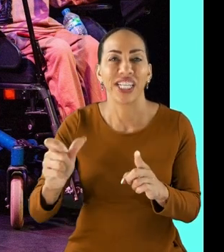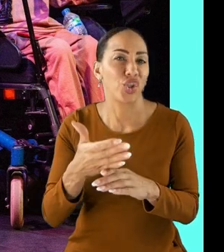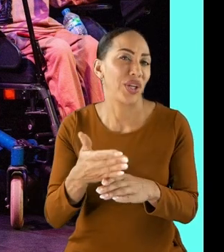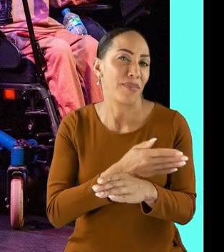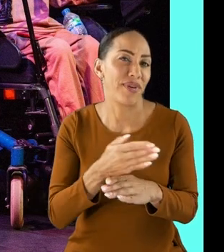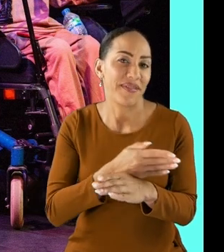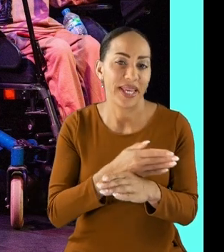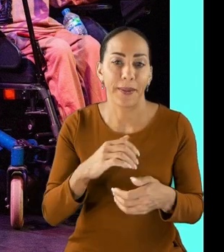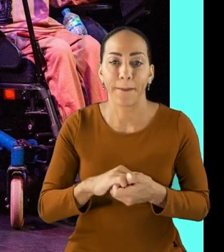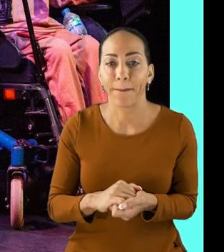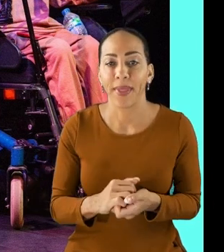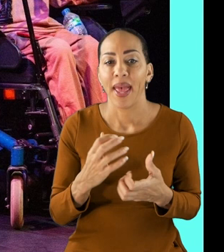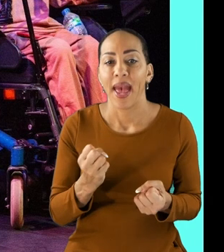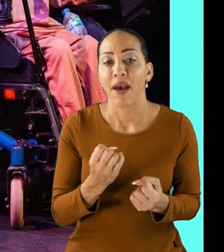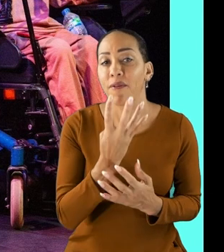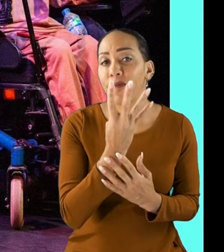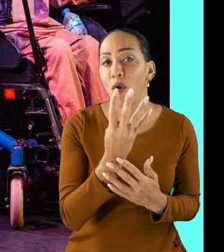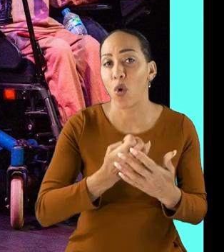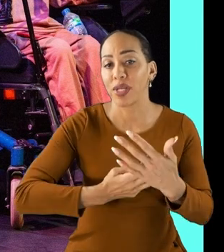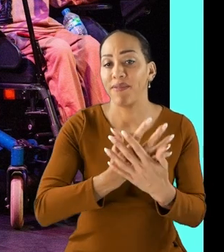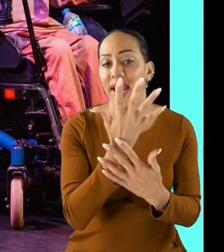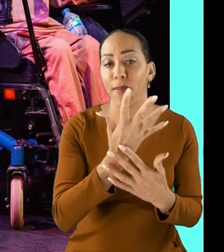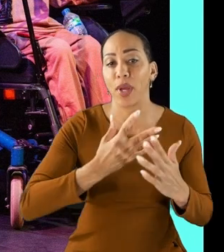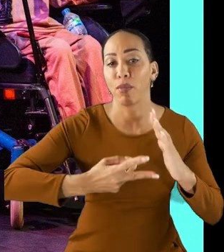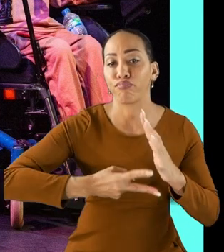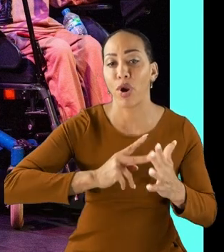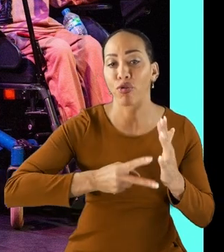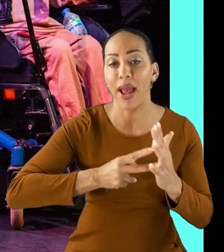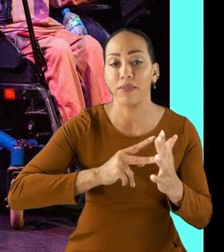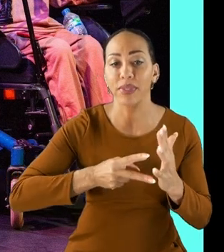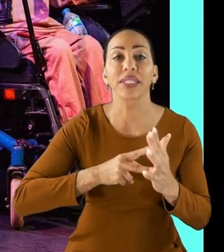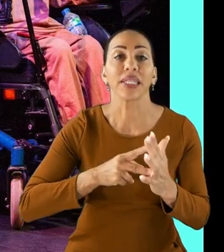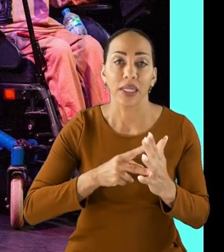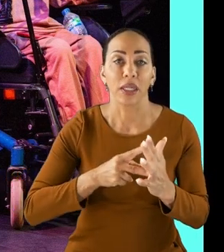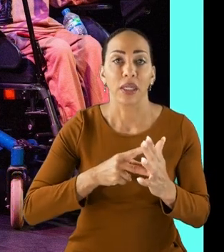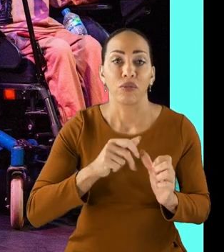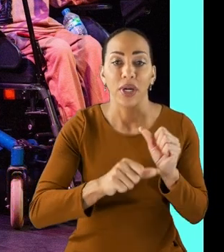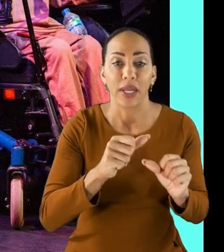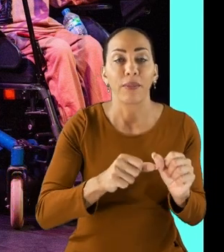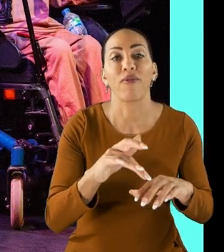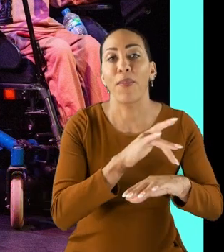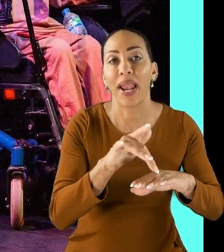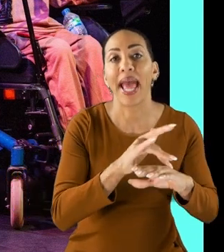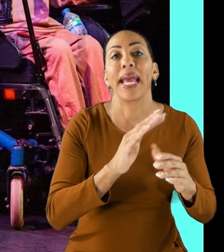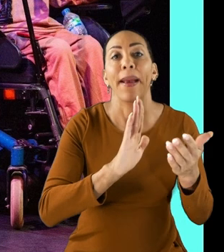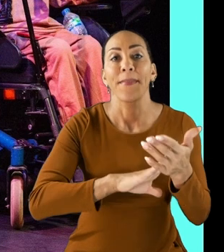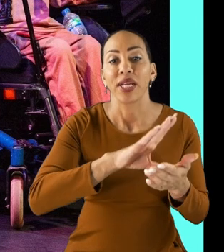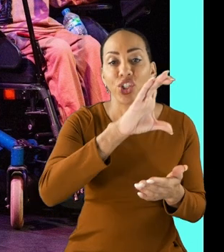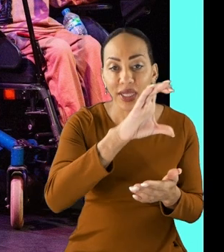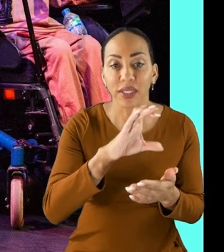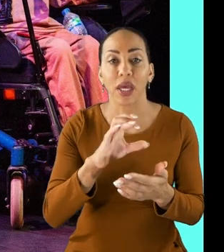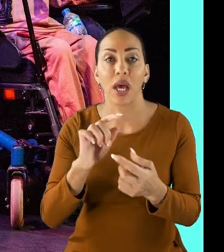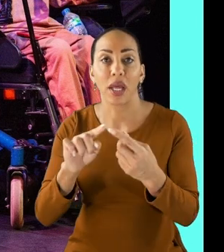At the moment, we've got our four development programmes running. We've got a play at home in Manchester. We've got a play coming up at the Barbican